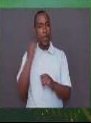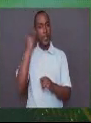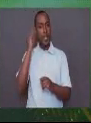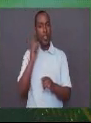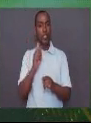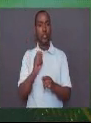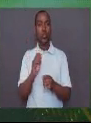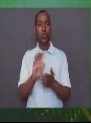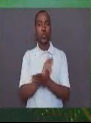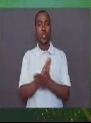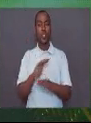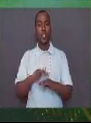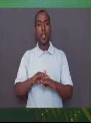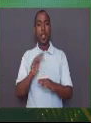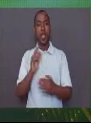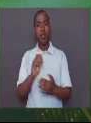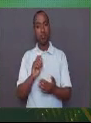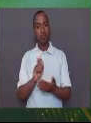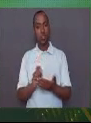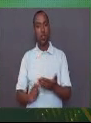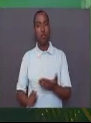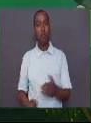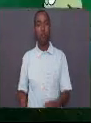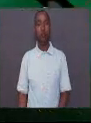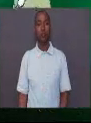ideas on a piece of notebook paper.